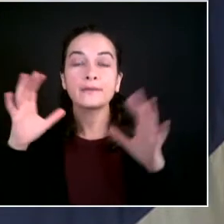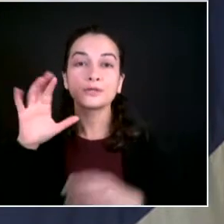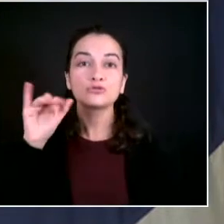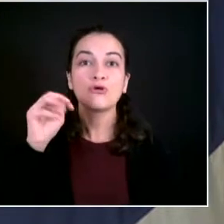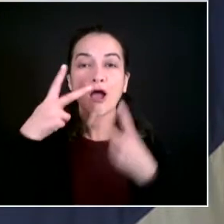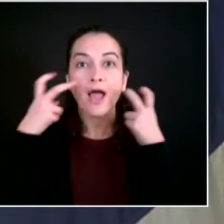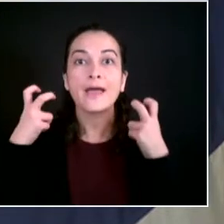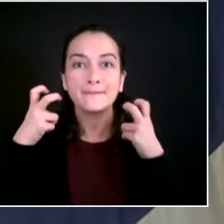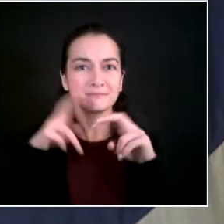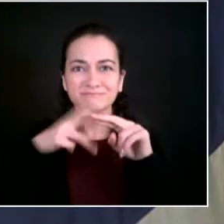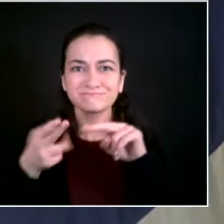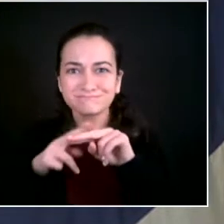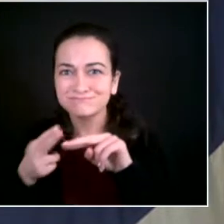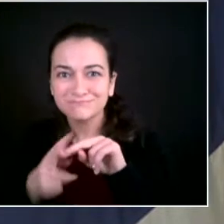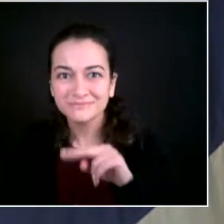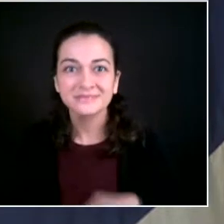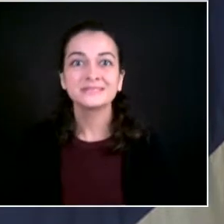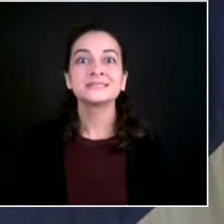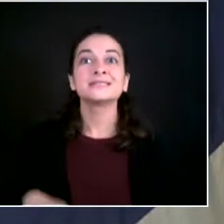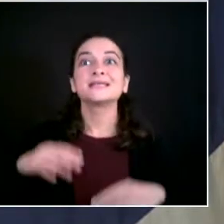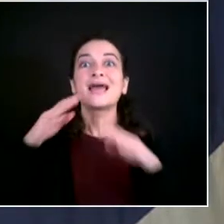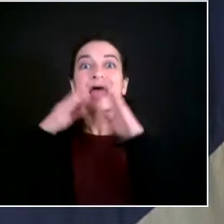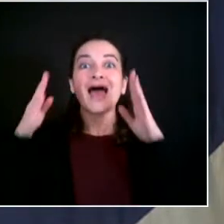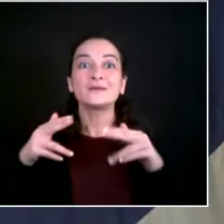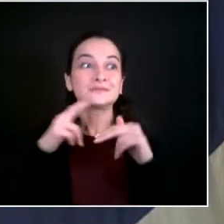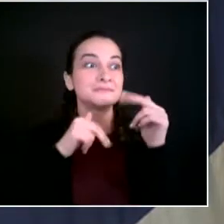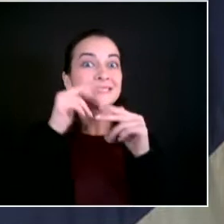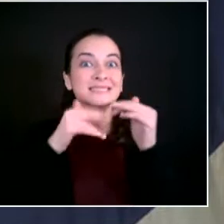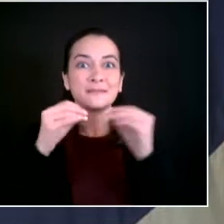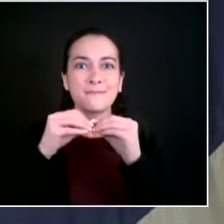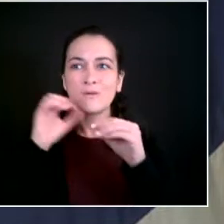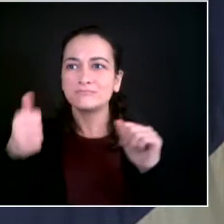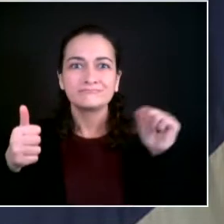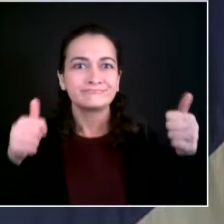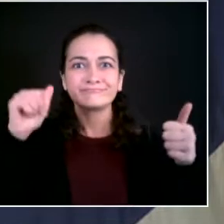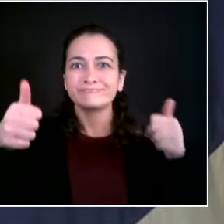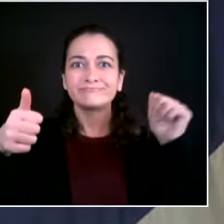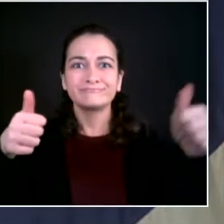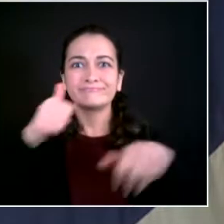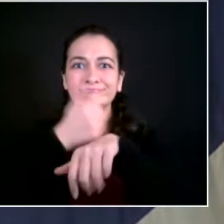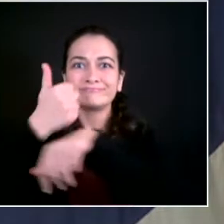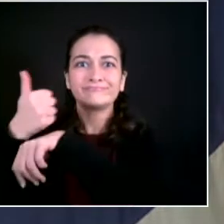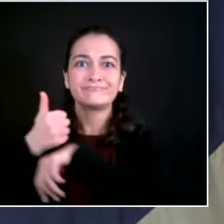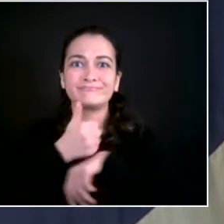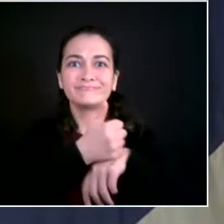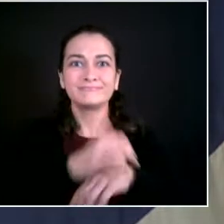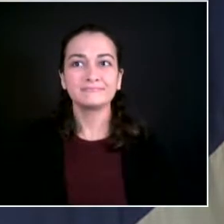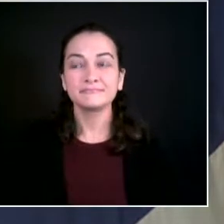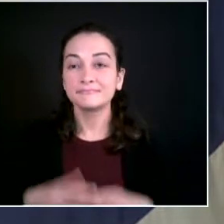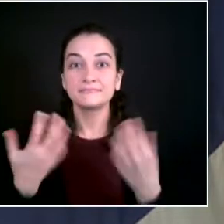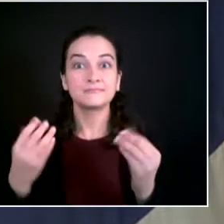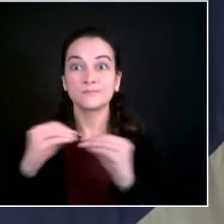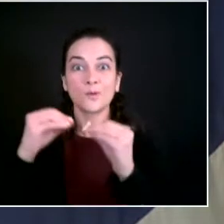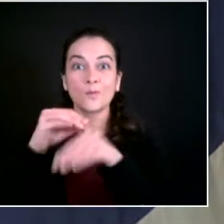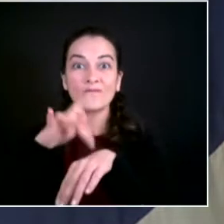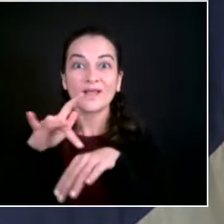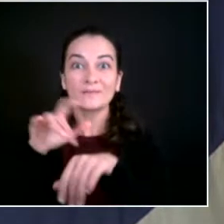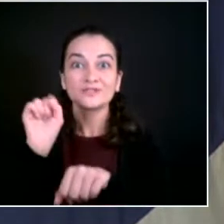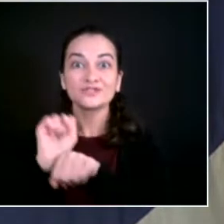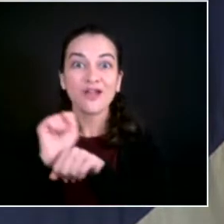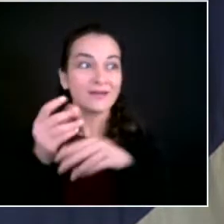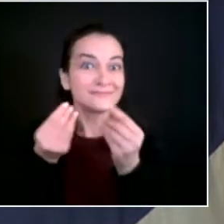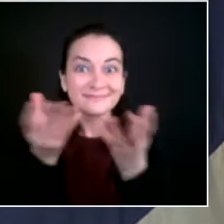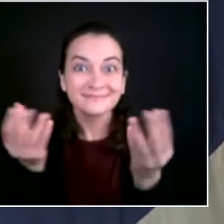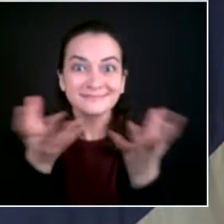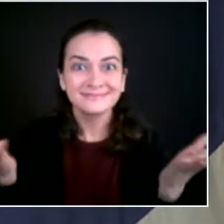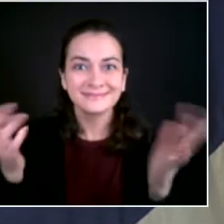ever, and the most jobs ever. We moved more than 185,000 migrants through our